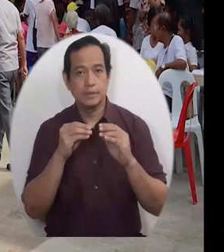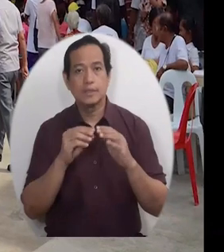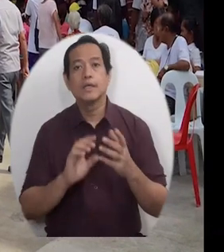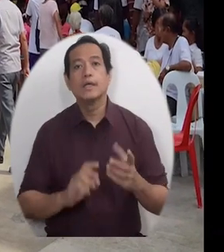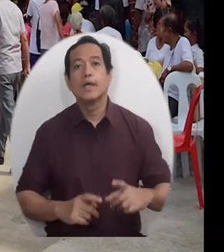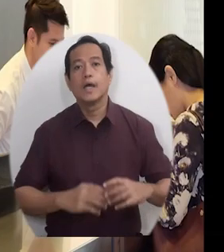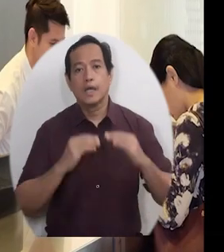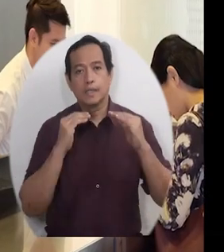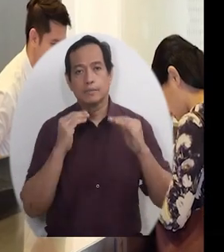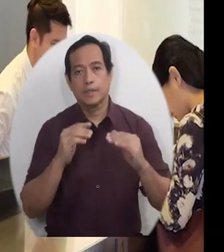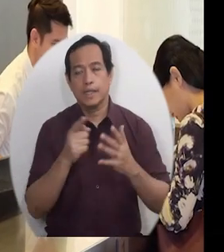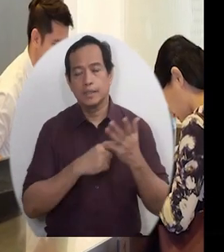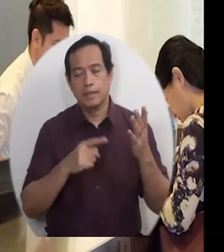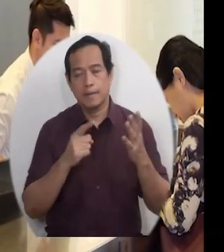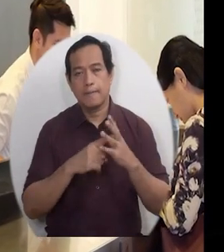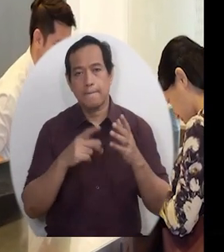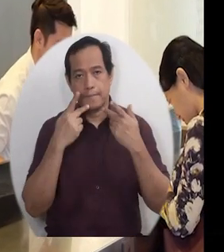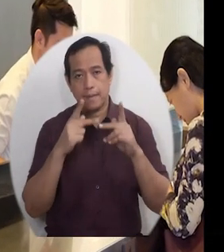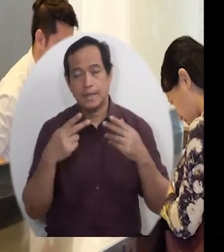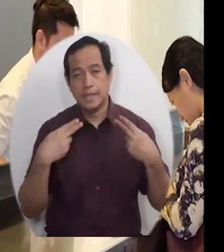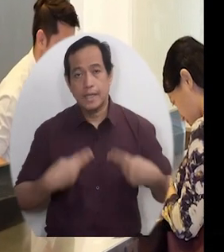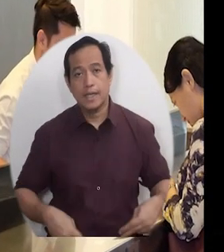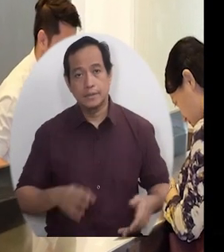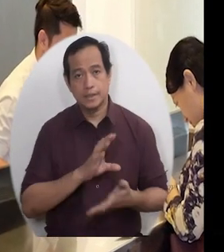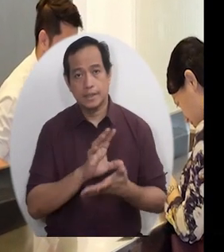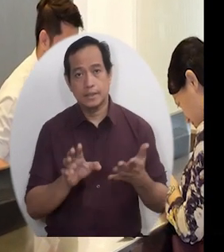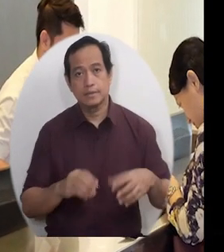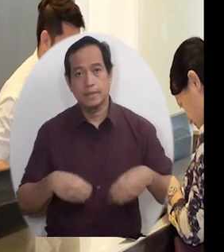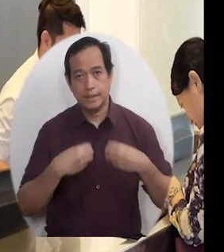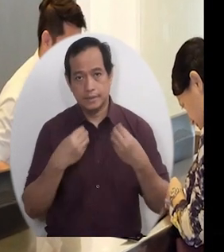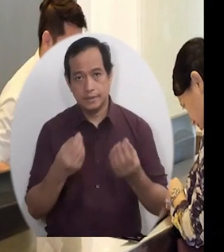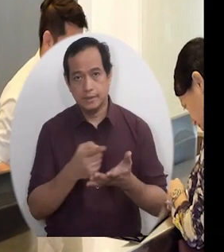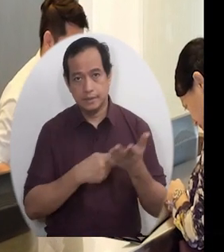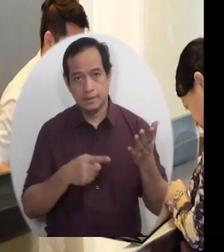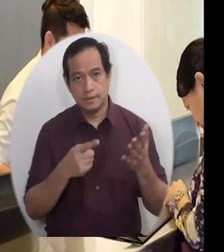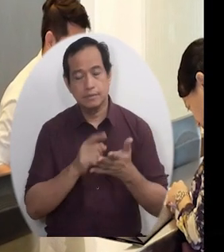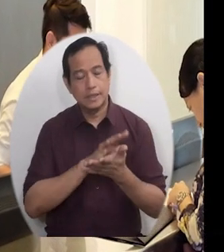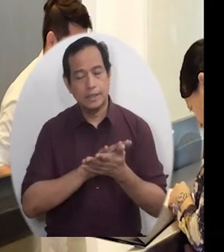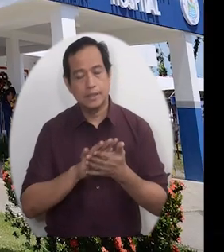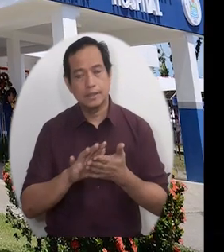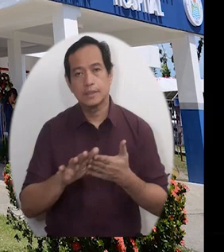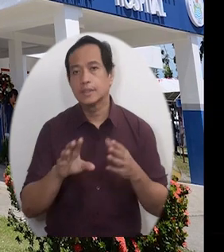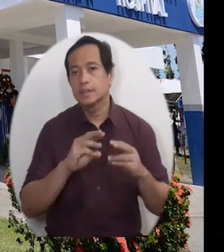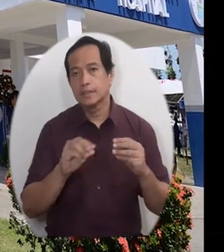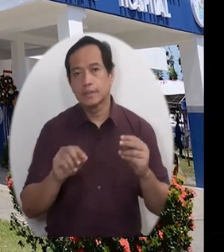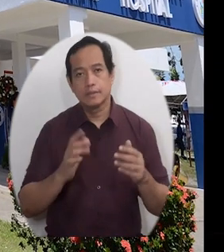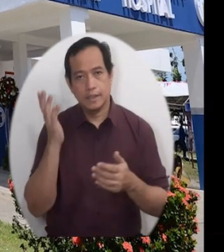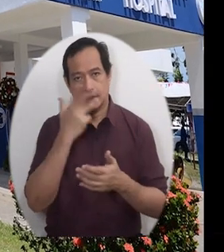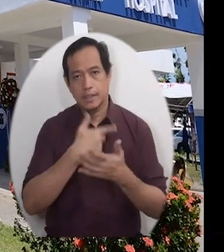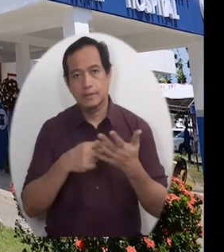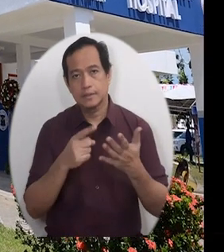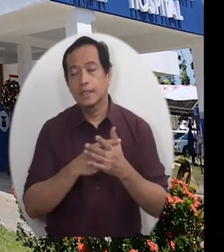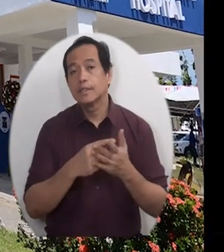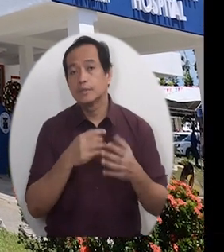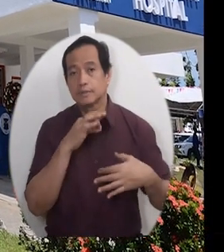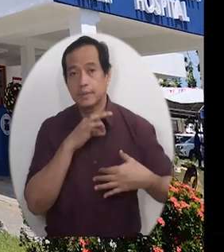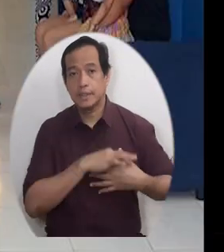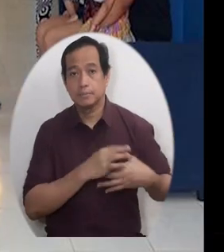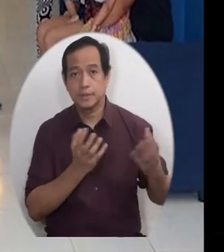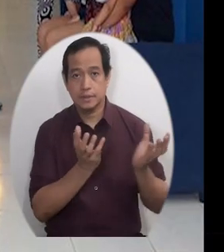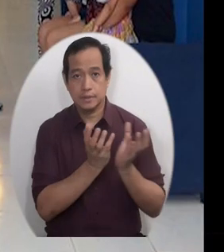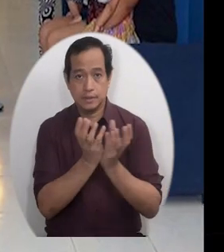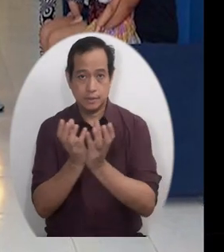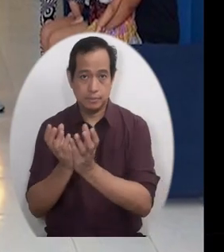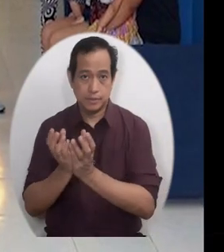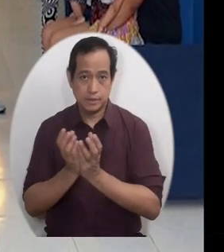country. Through its Felicidad TC Wellness Centers program, which involves upgrading public health